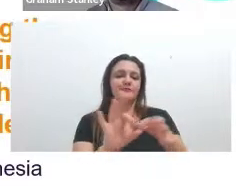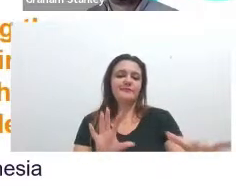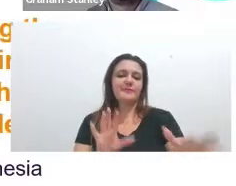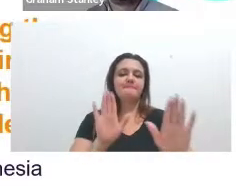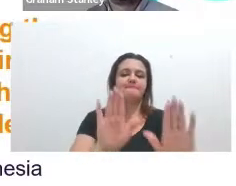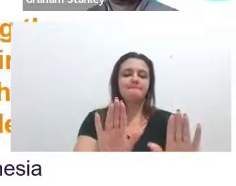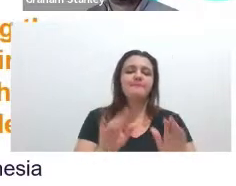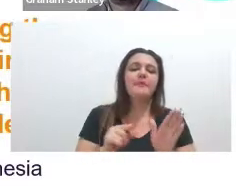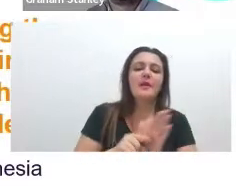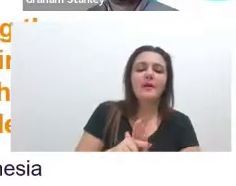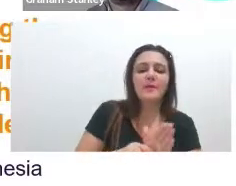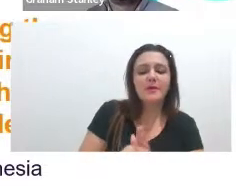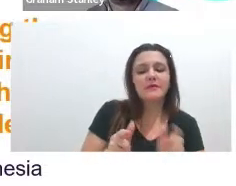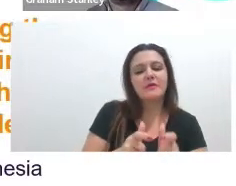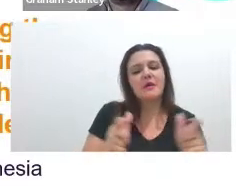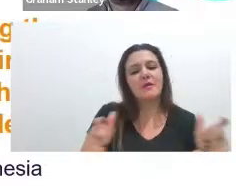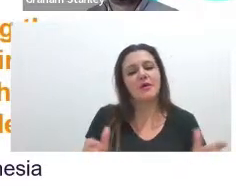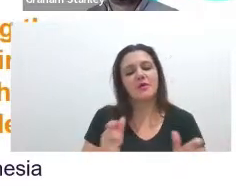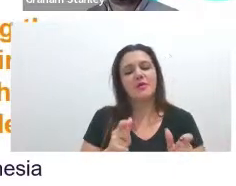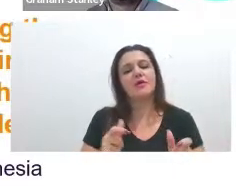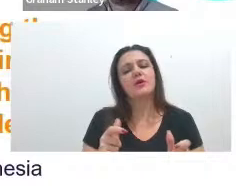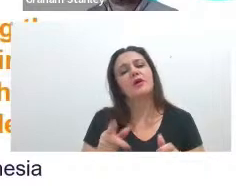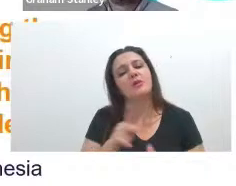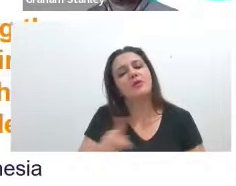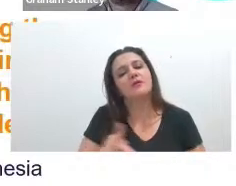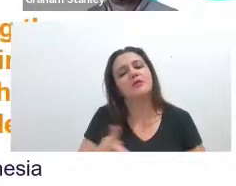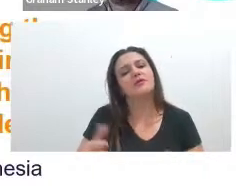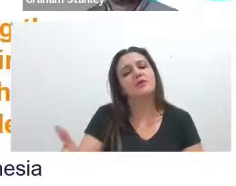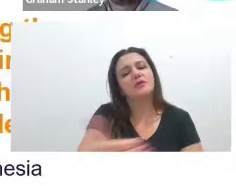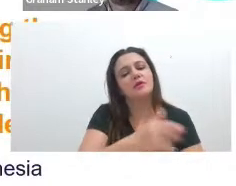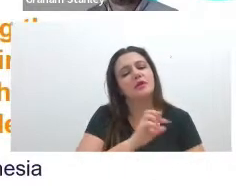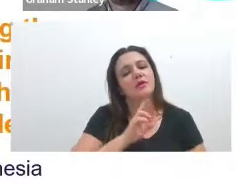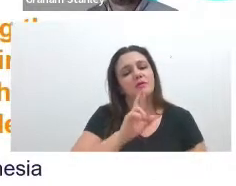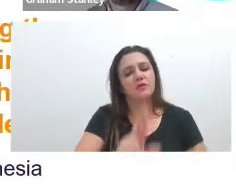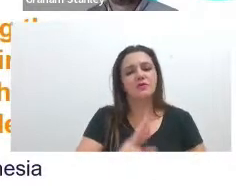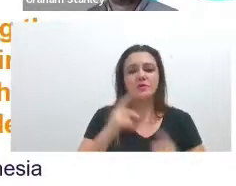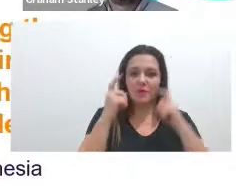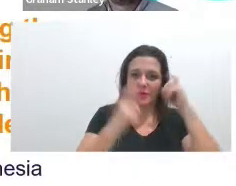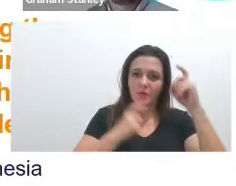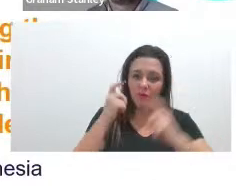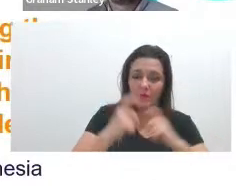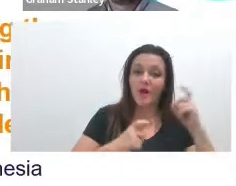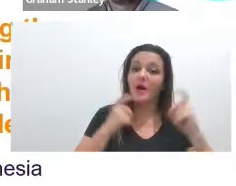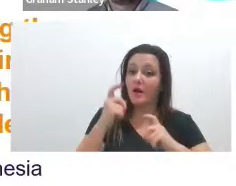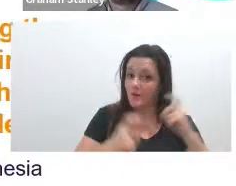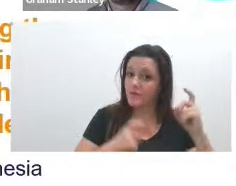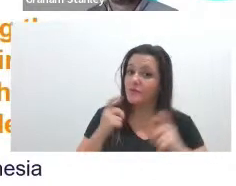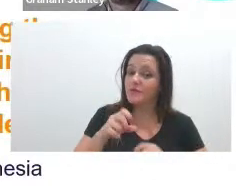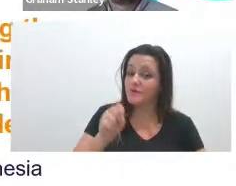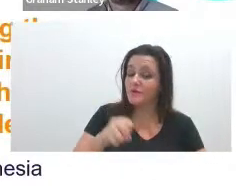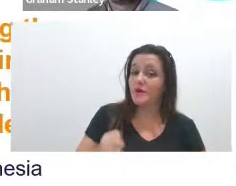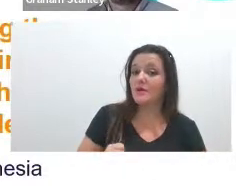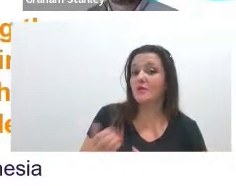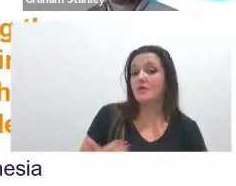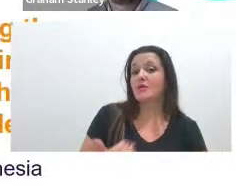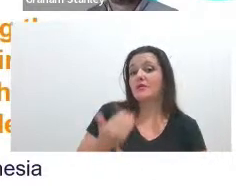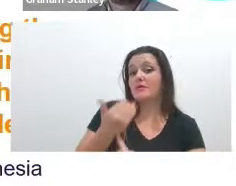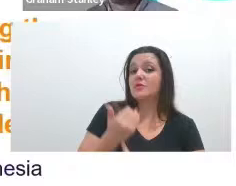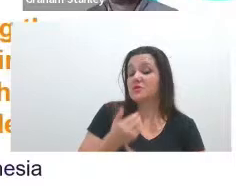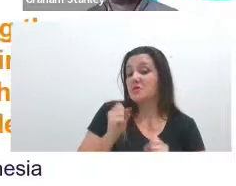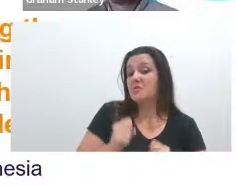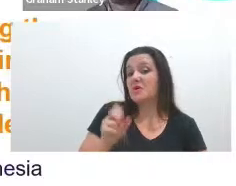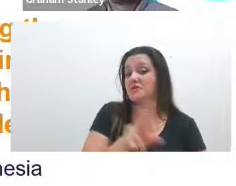worried about technology replacing them. What about you? Are you worried about AI replacing human teachers?